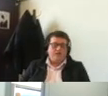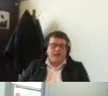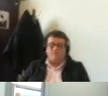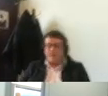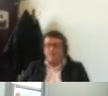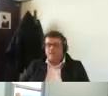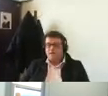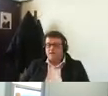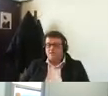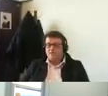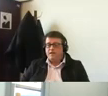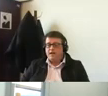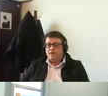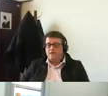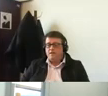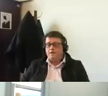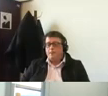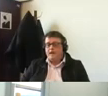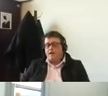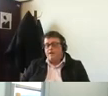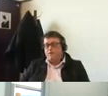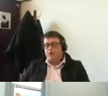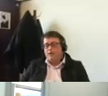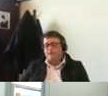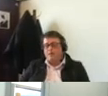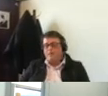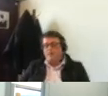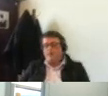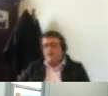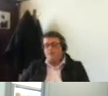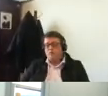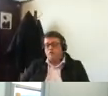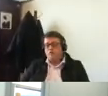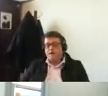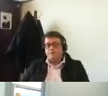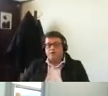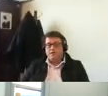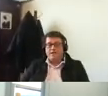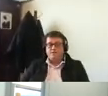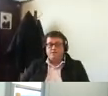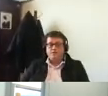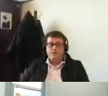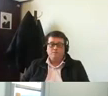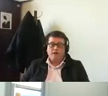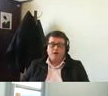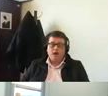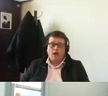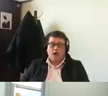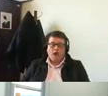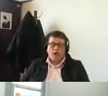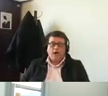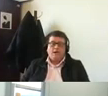to not be acting in the best interest of the adult, and a health authority has stepped in and removed that person as substitute decision maker.